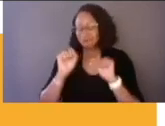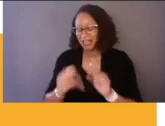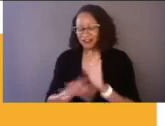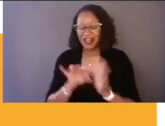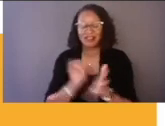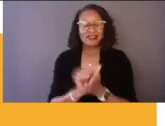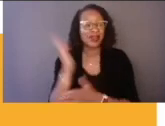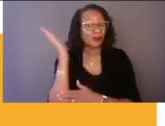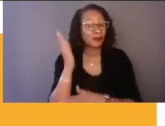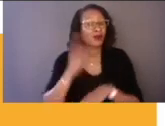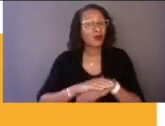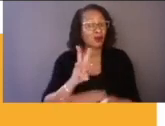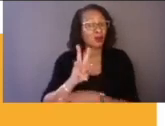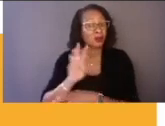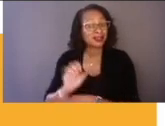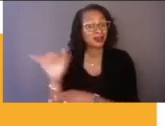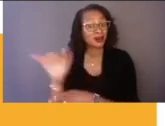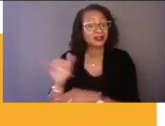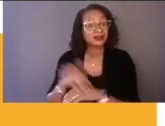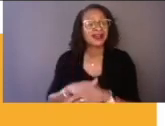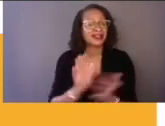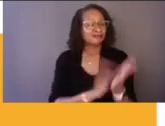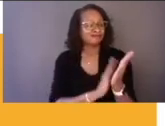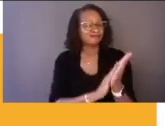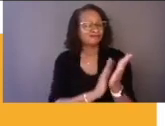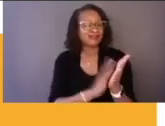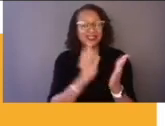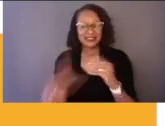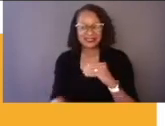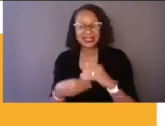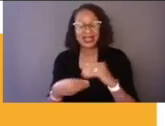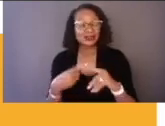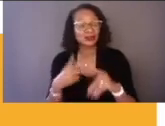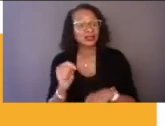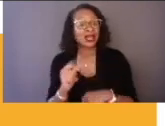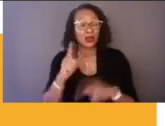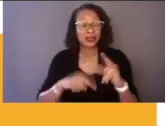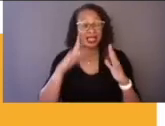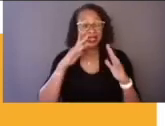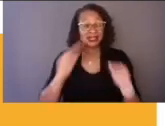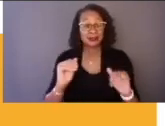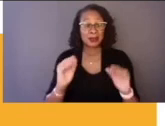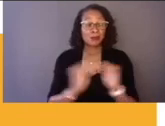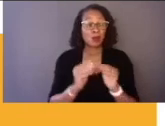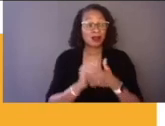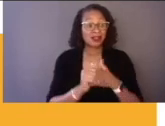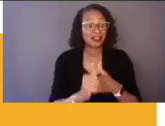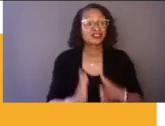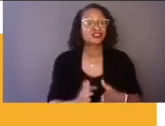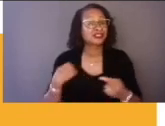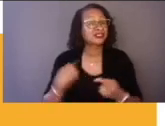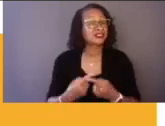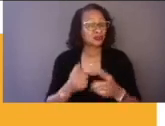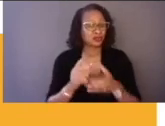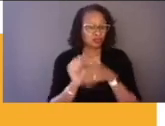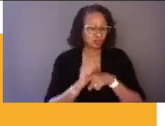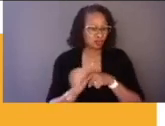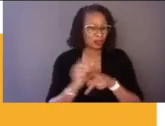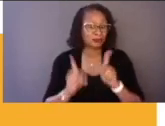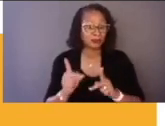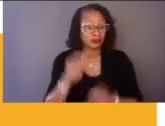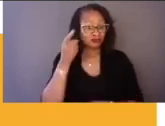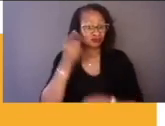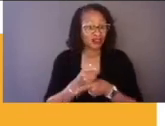our website. And this is the complement, because we can't expect more leaders unless we actually train people